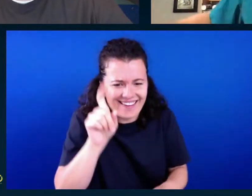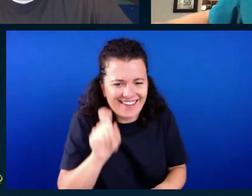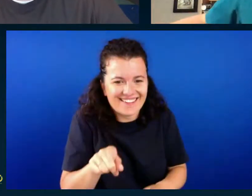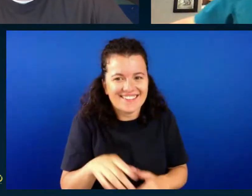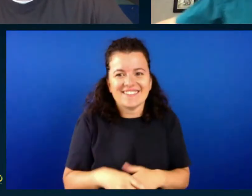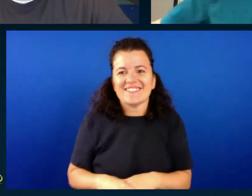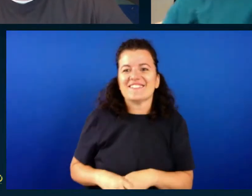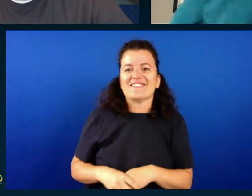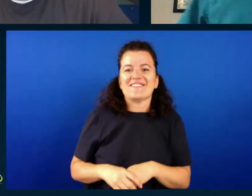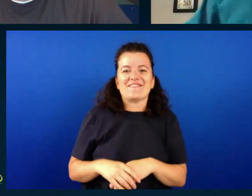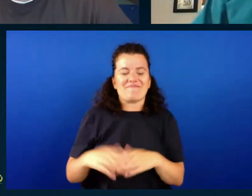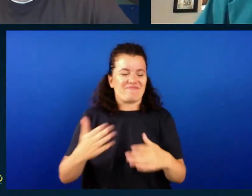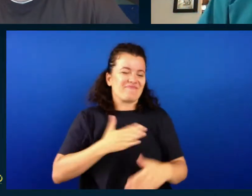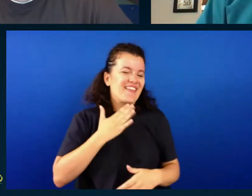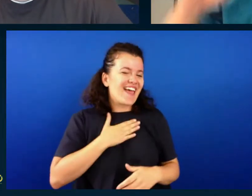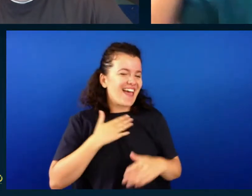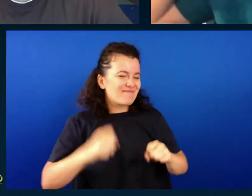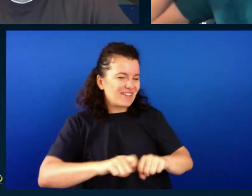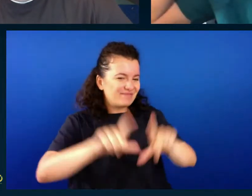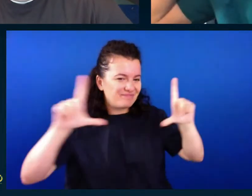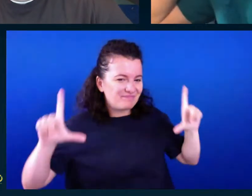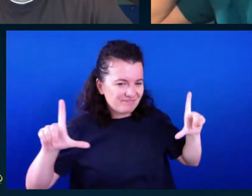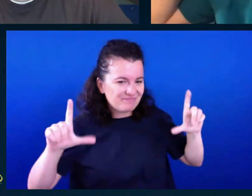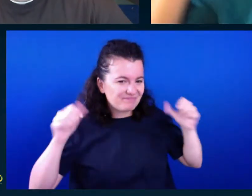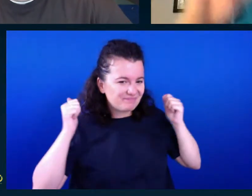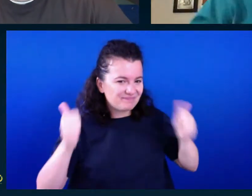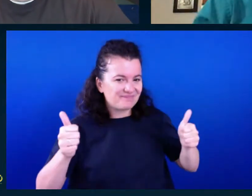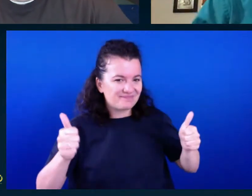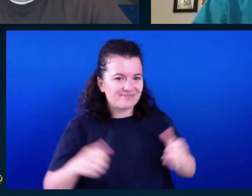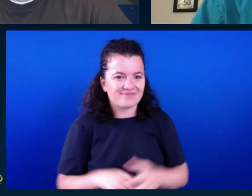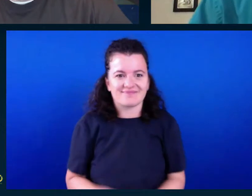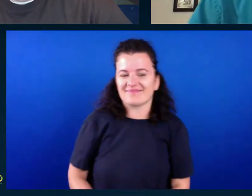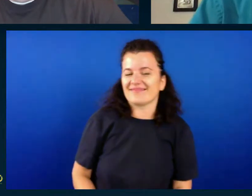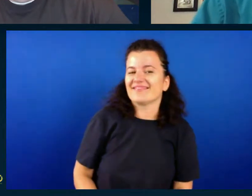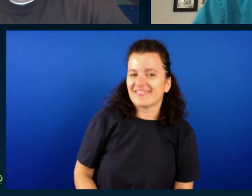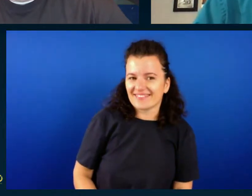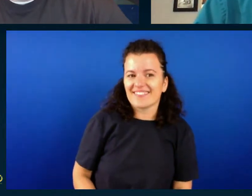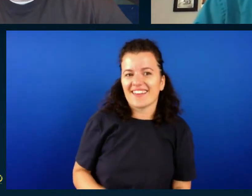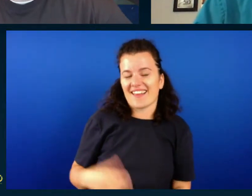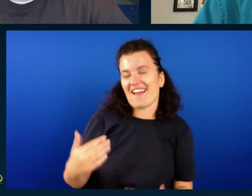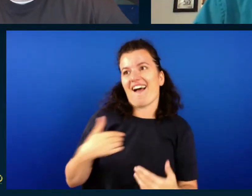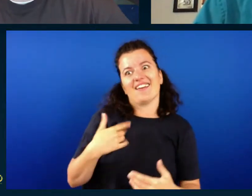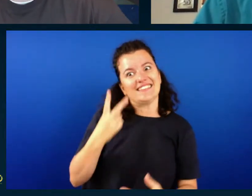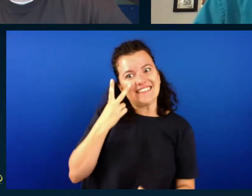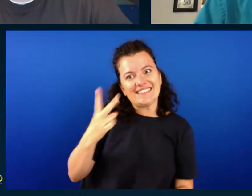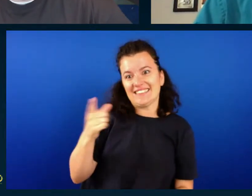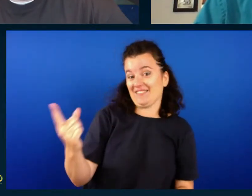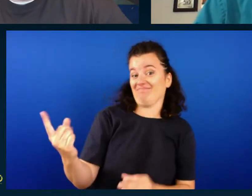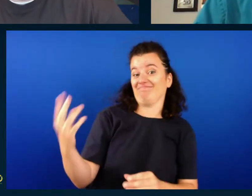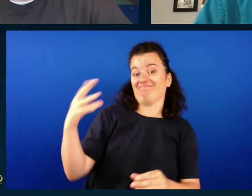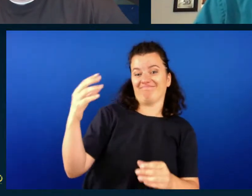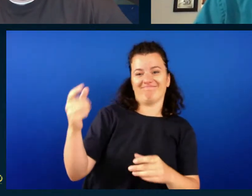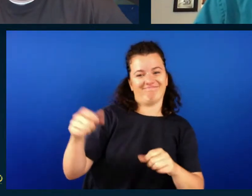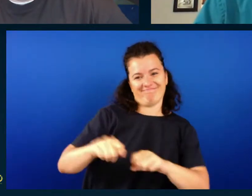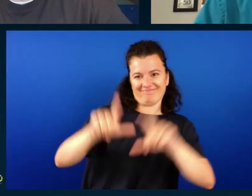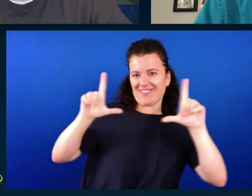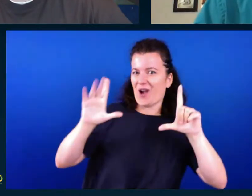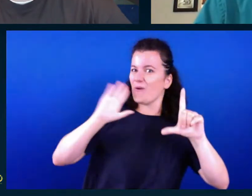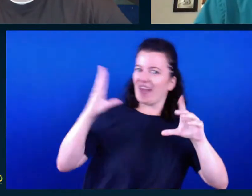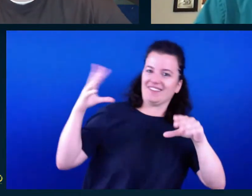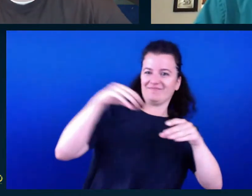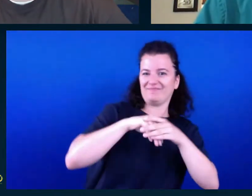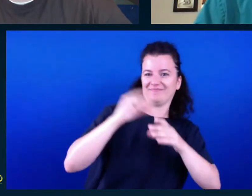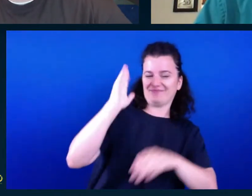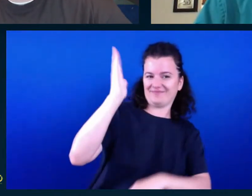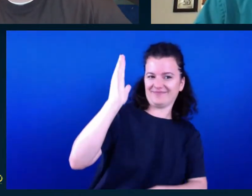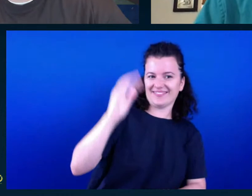I'm happy to be here. This is great. Yeah, when I heard you were going to do a session with us, I totally geeked out. And I'll try